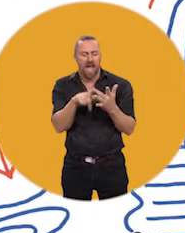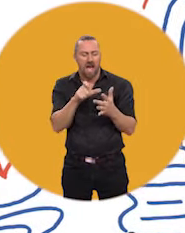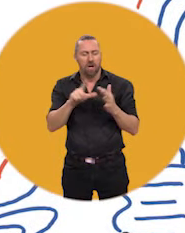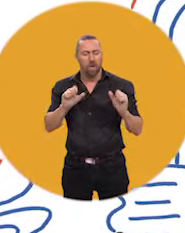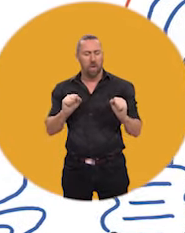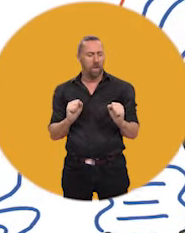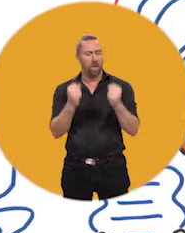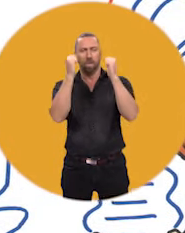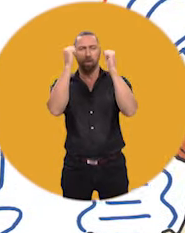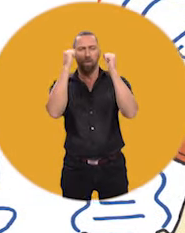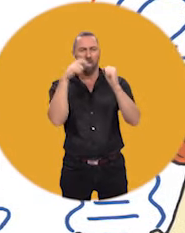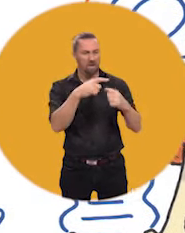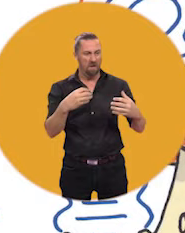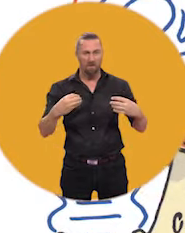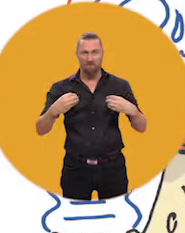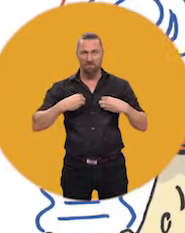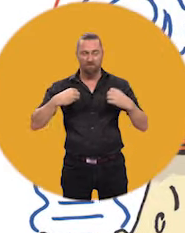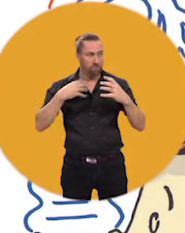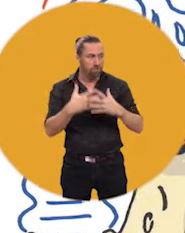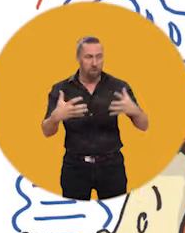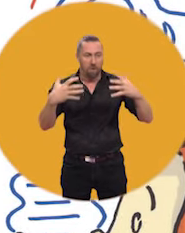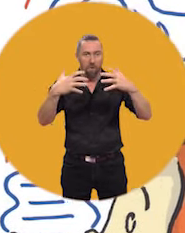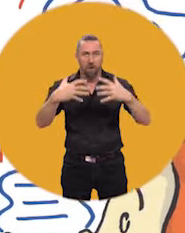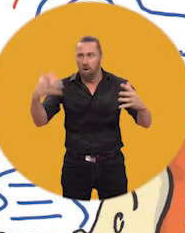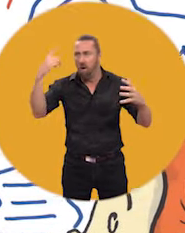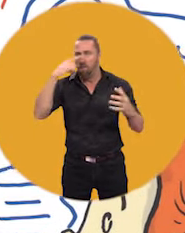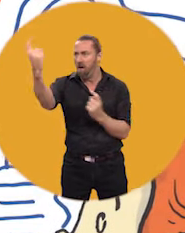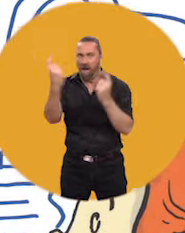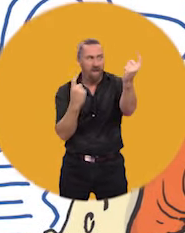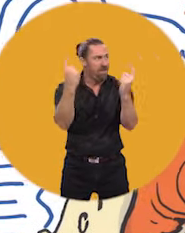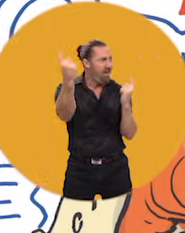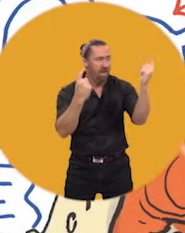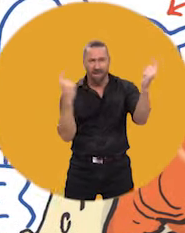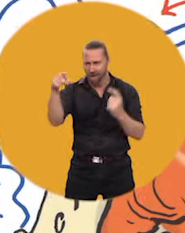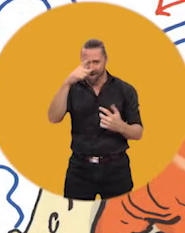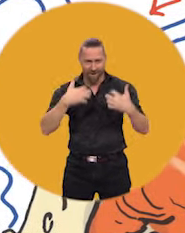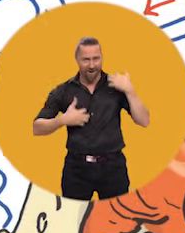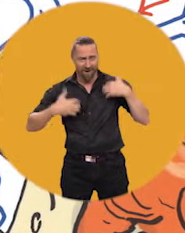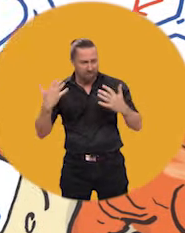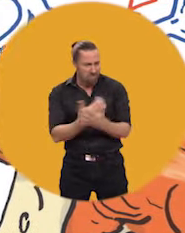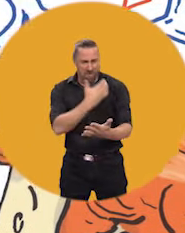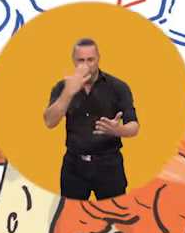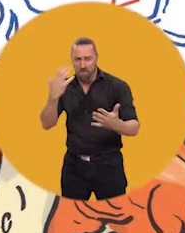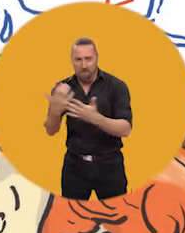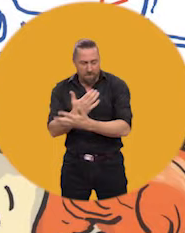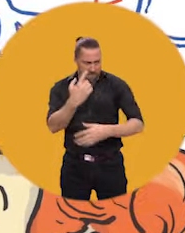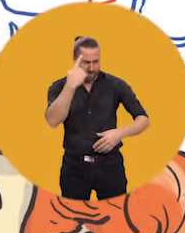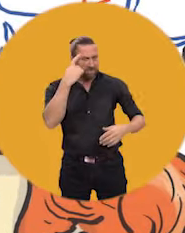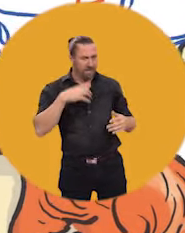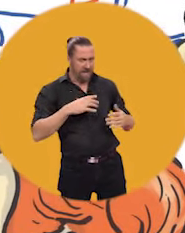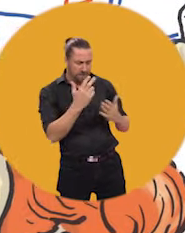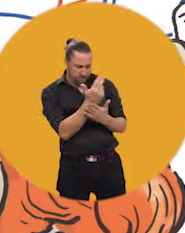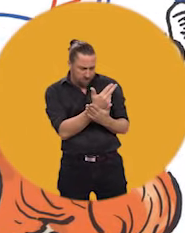lemonade. Their business was booming, their customers keen, so they drew up a plan for a